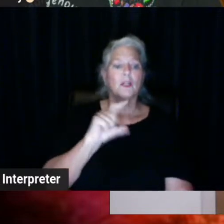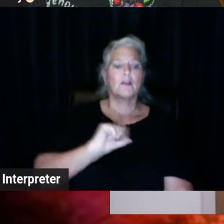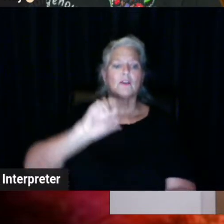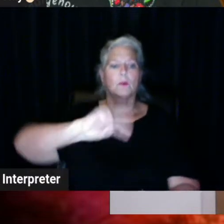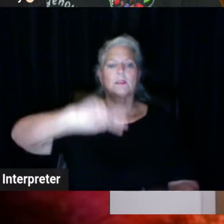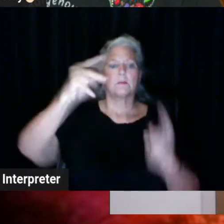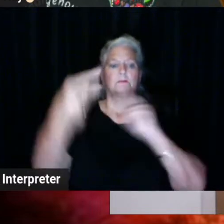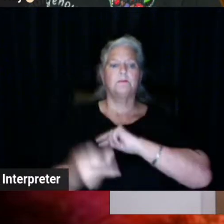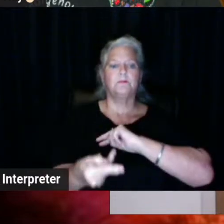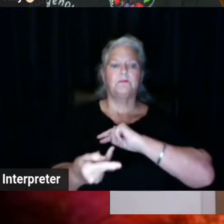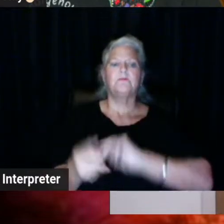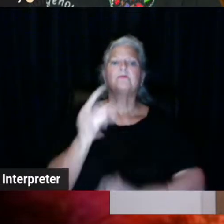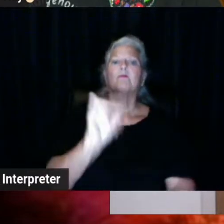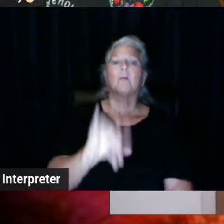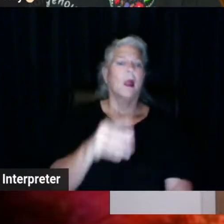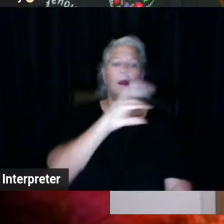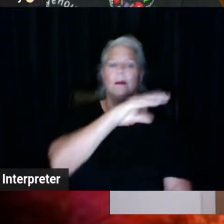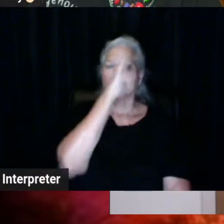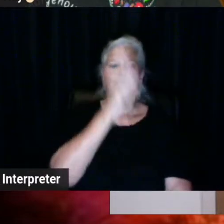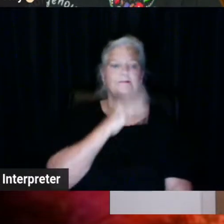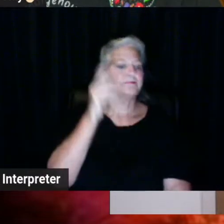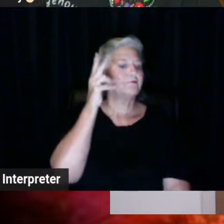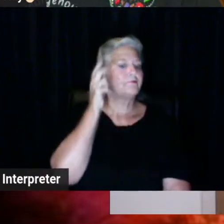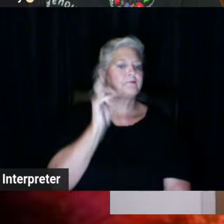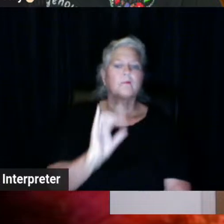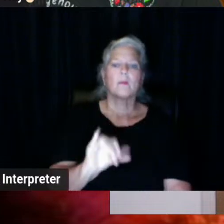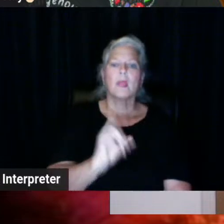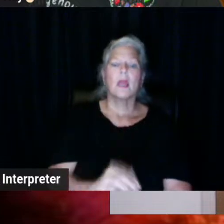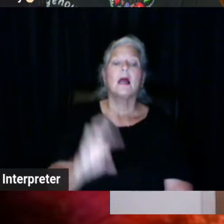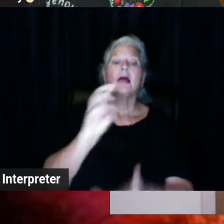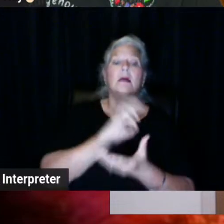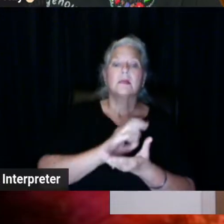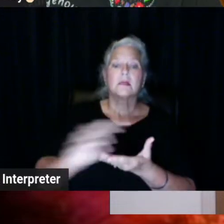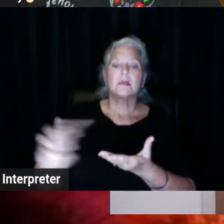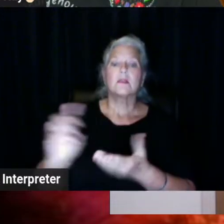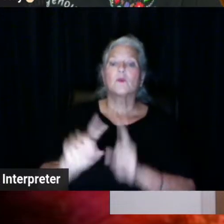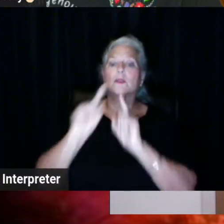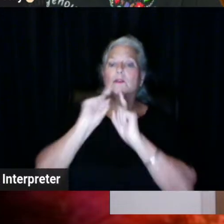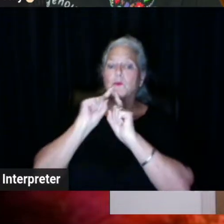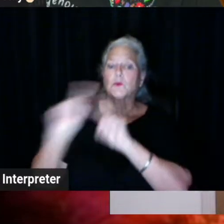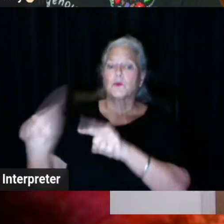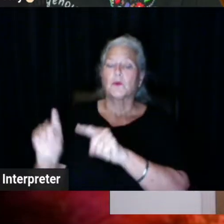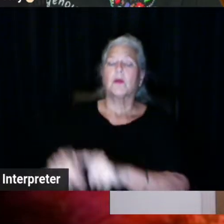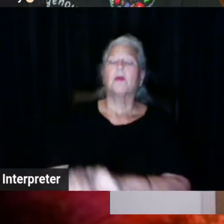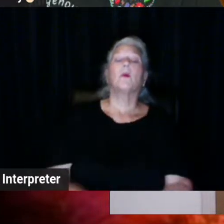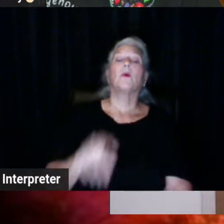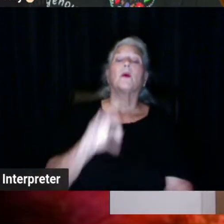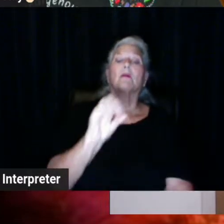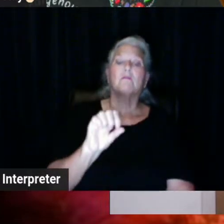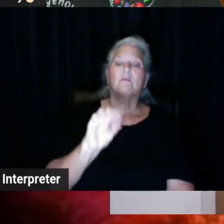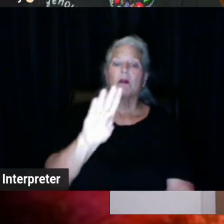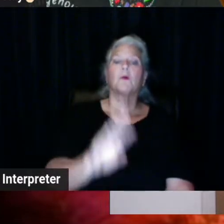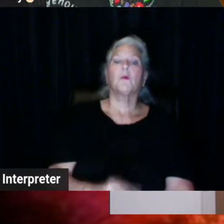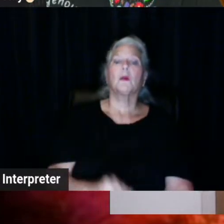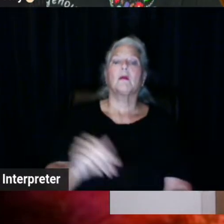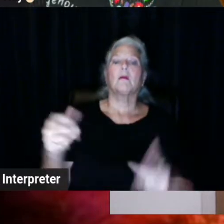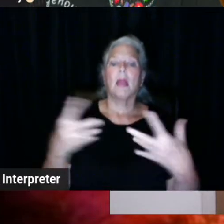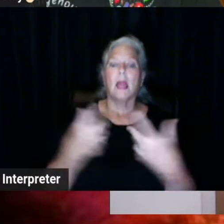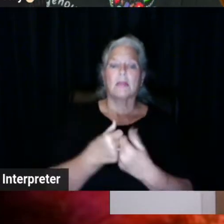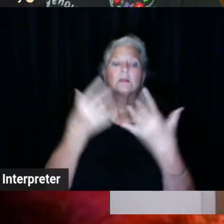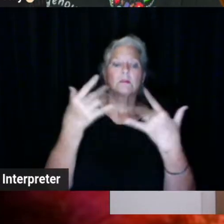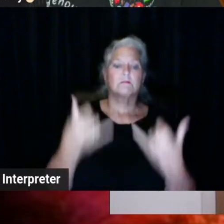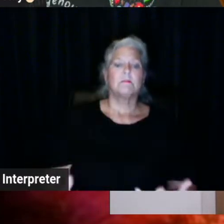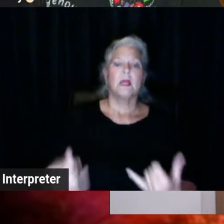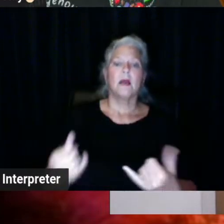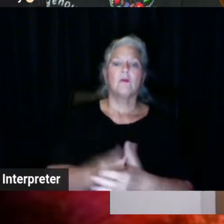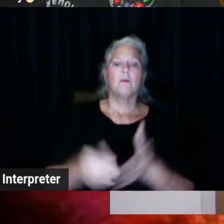their life. 6 weeks it took her to report the February accident, which almost cost the man his life. And now we're being sued for that. And we're